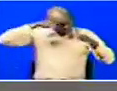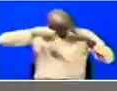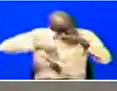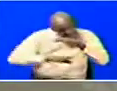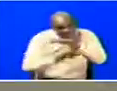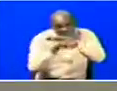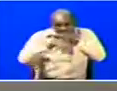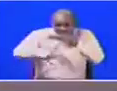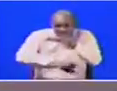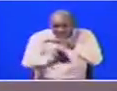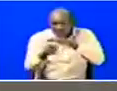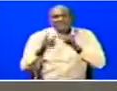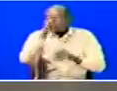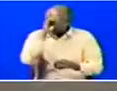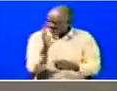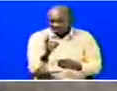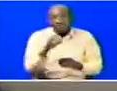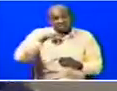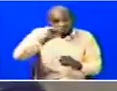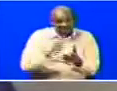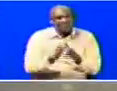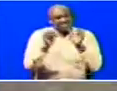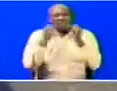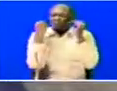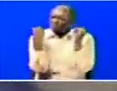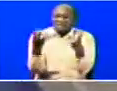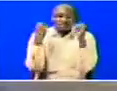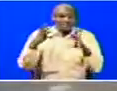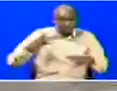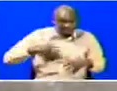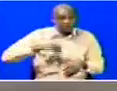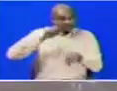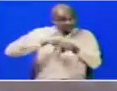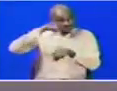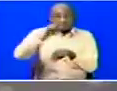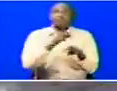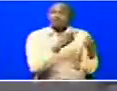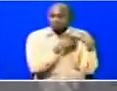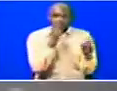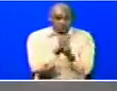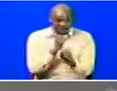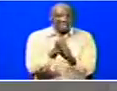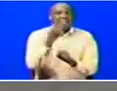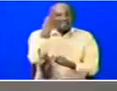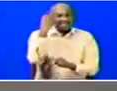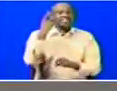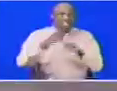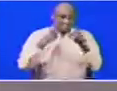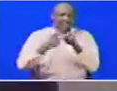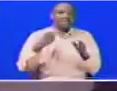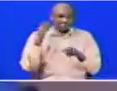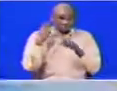one that means business, having saved numerous lives in his course of duty for over 30 years now. We